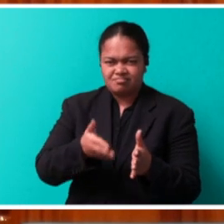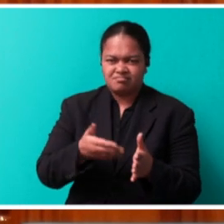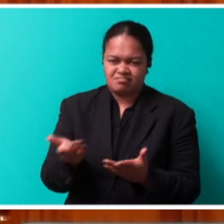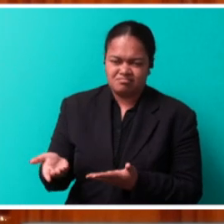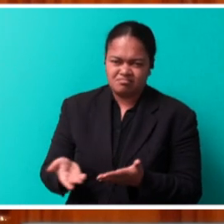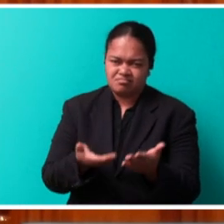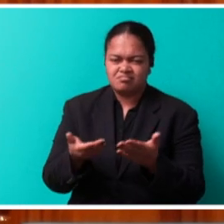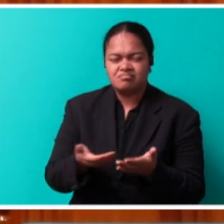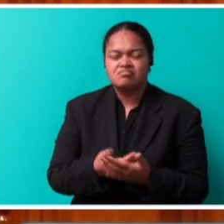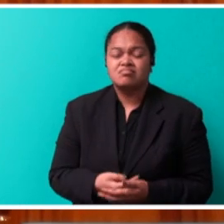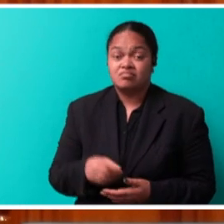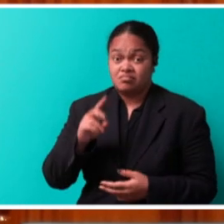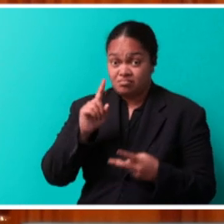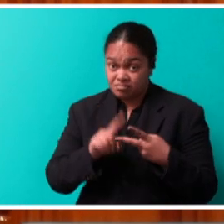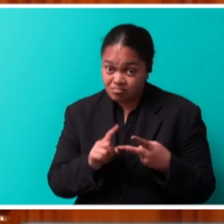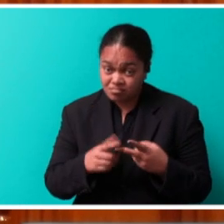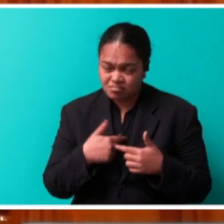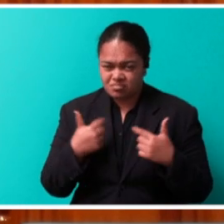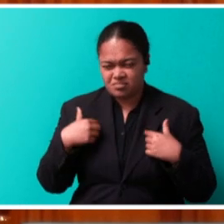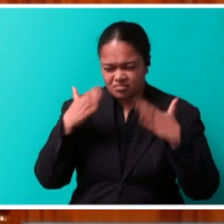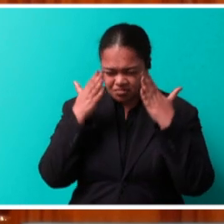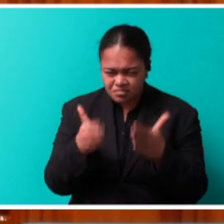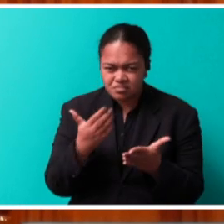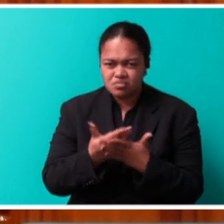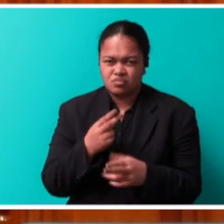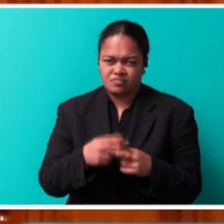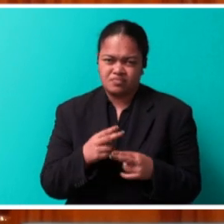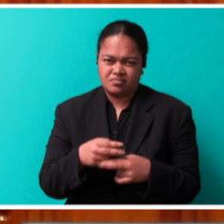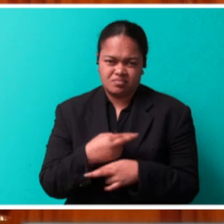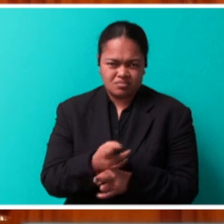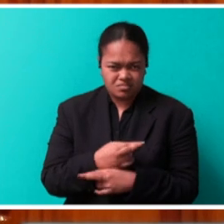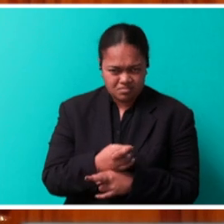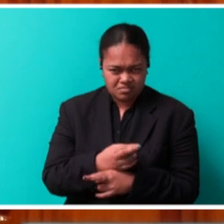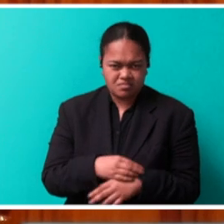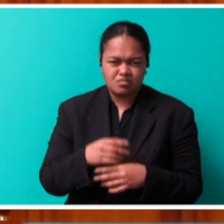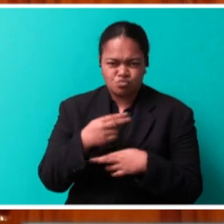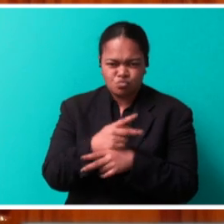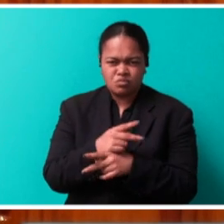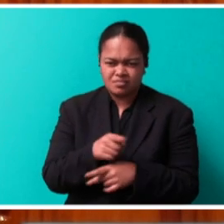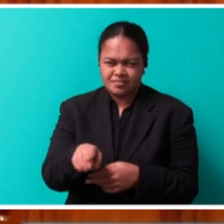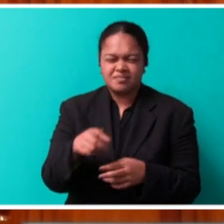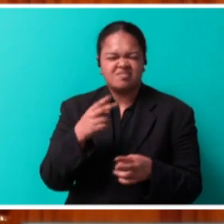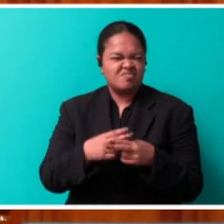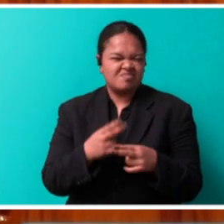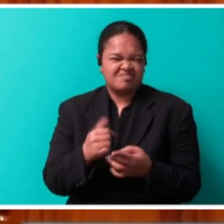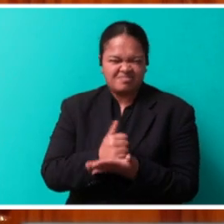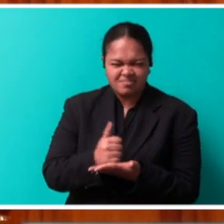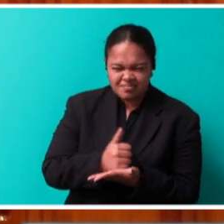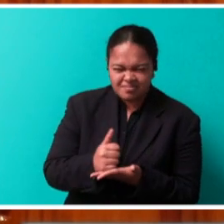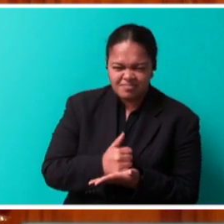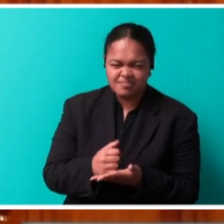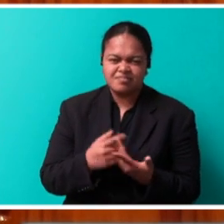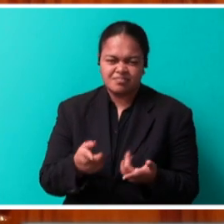Second, we will need to focus on farm productivity. We will need to move to a cane quality-based